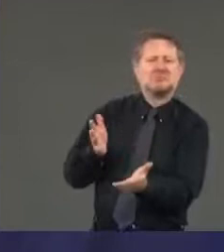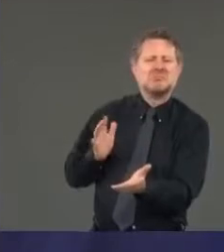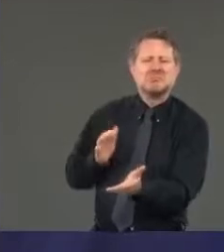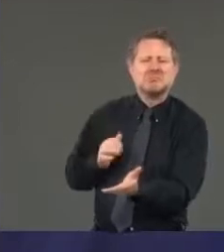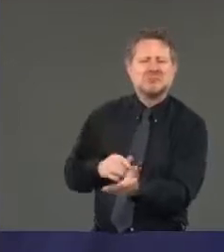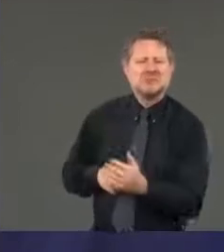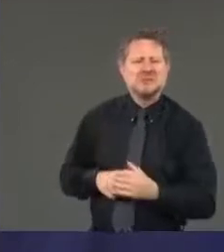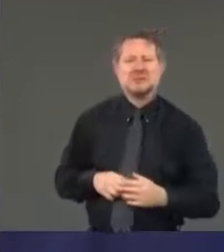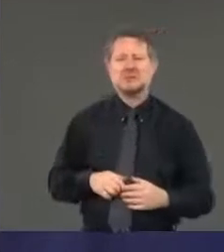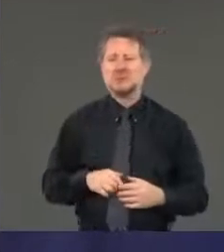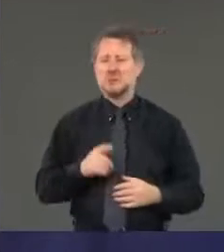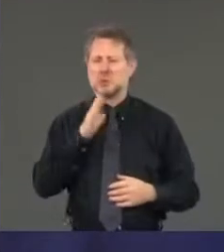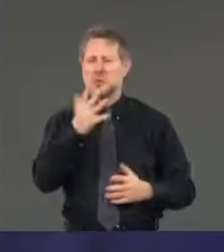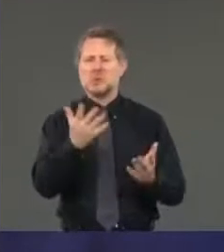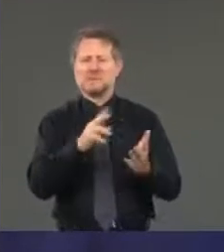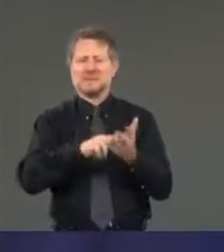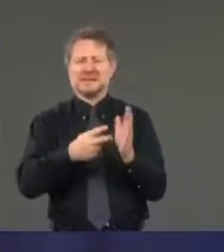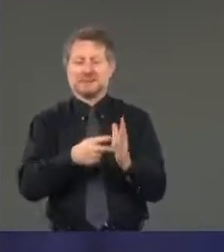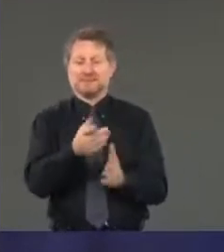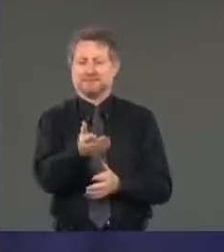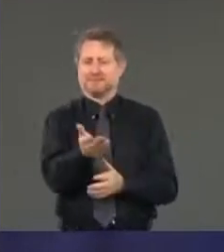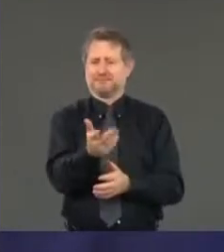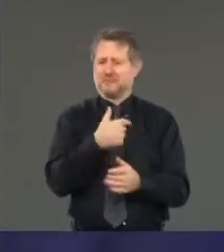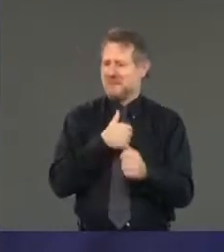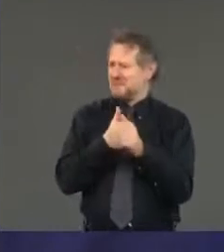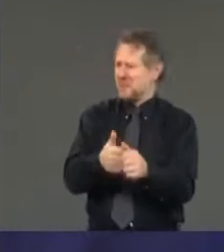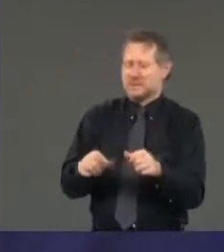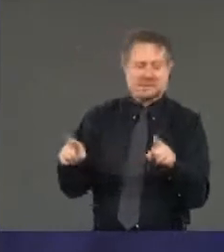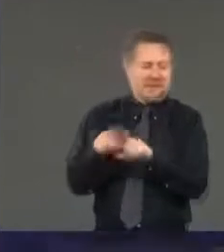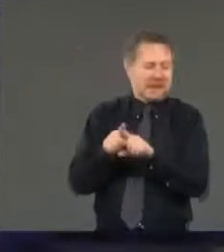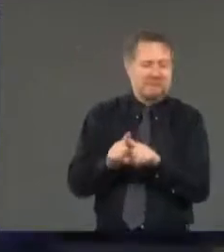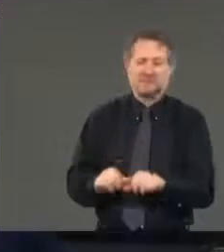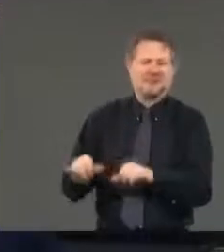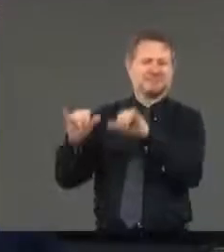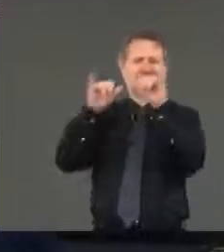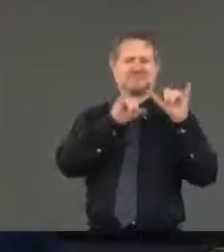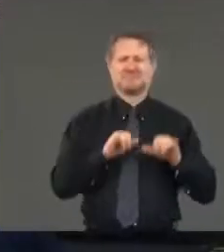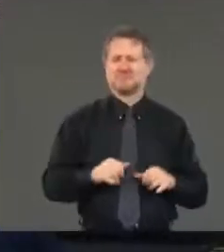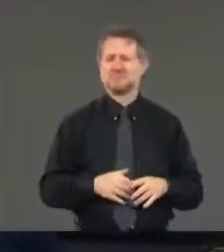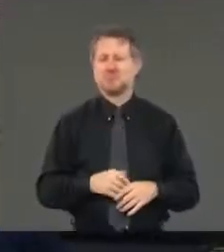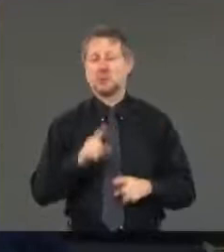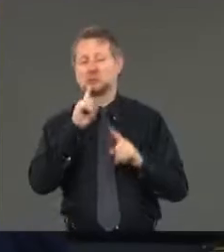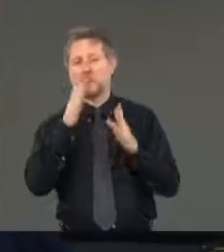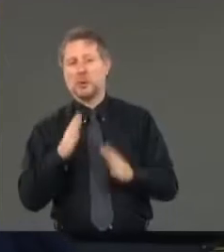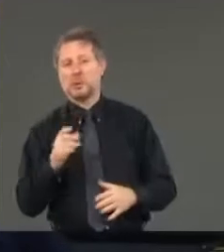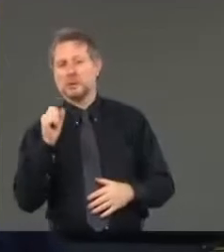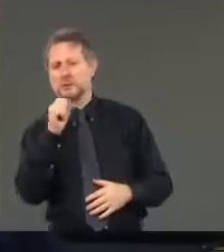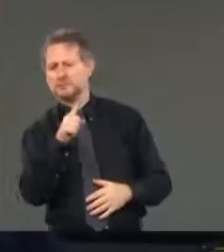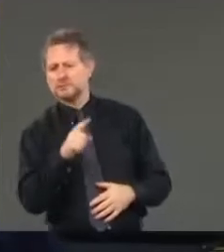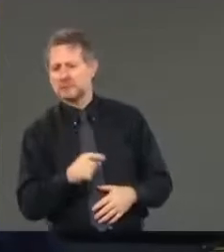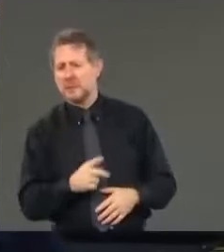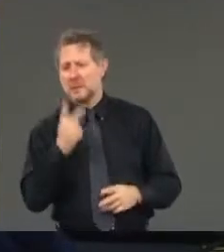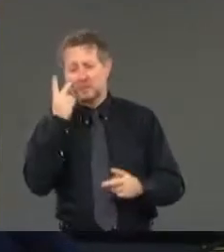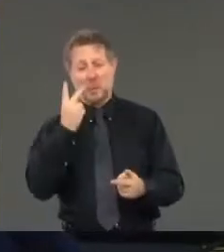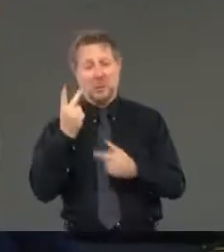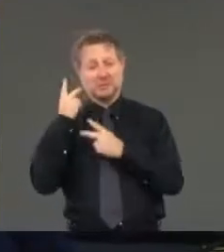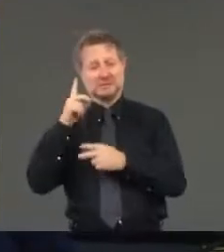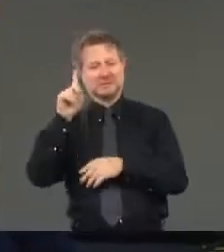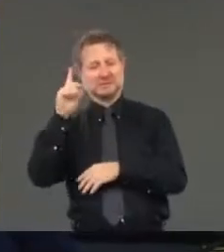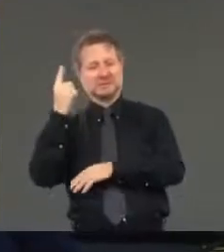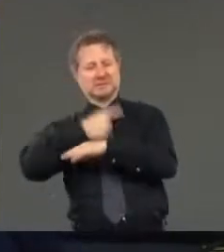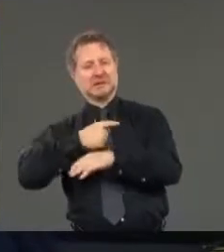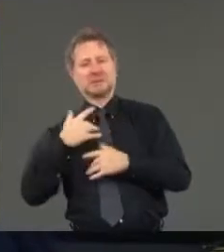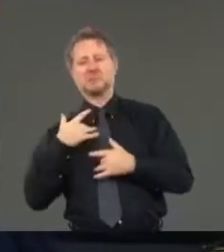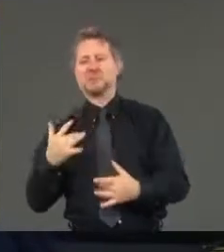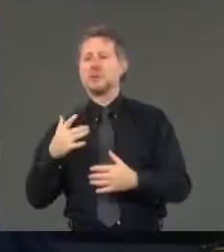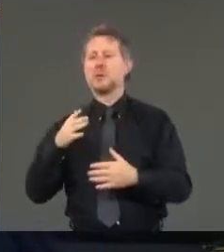that doesn't change where we are now. Memorial Day, as you know, is the unofficial kickoff of summer, and a lot of people are probably going to be